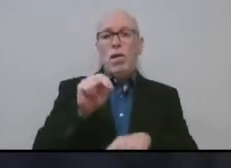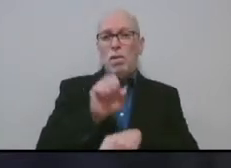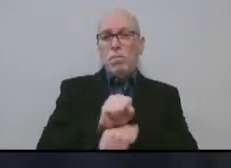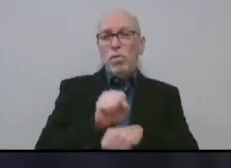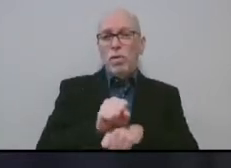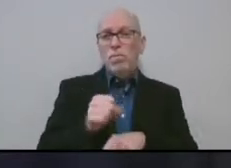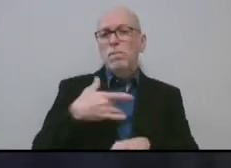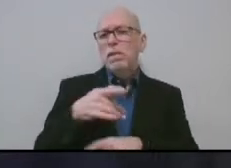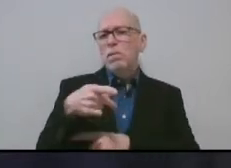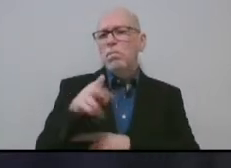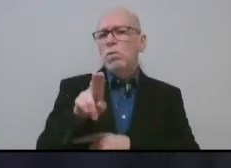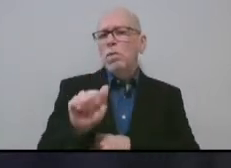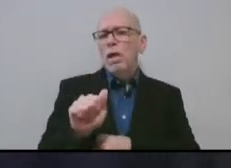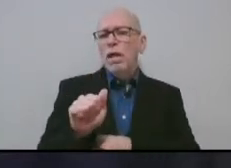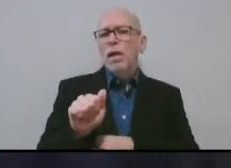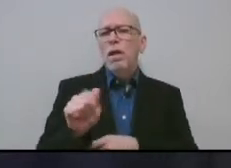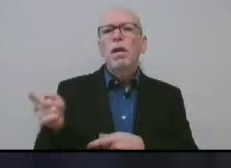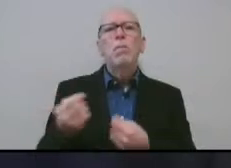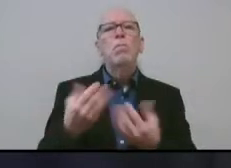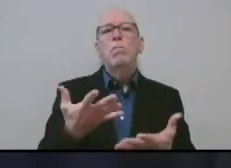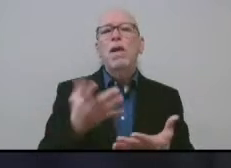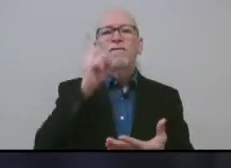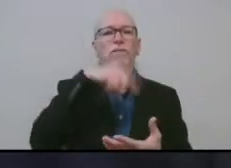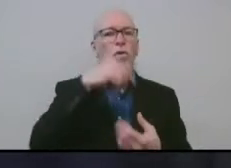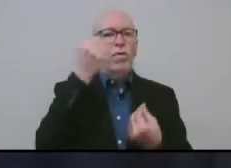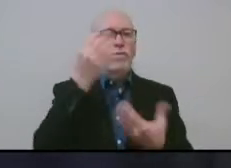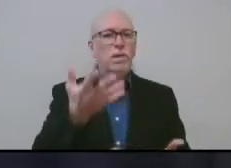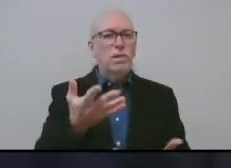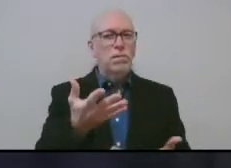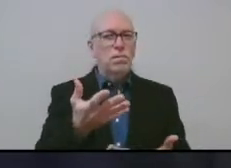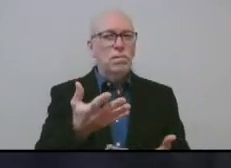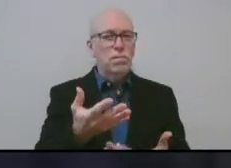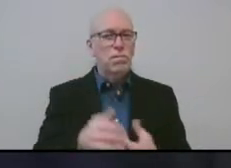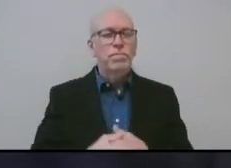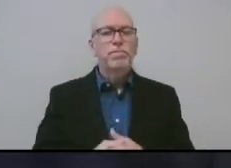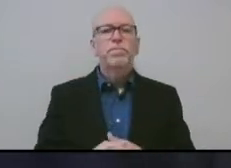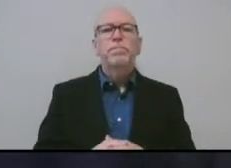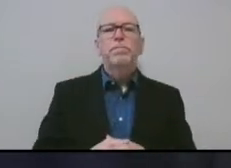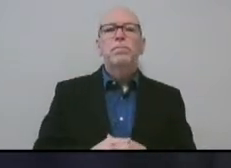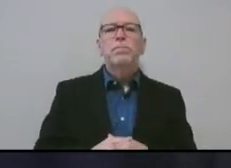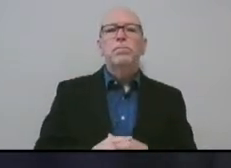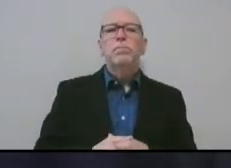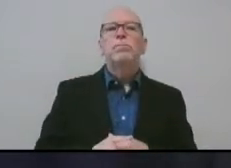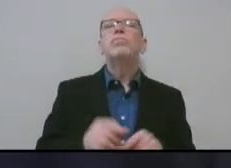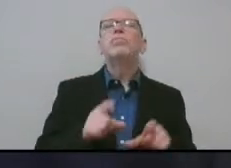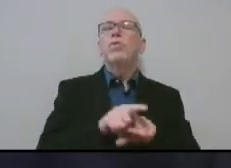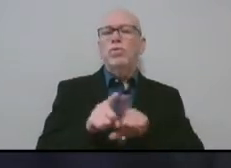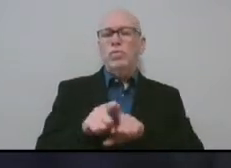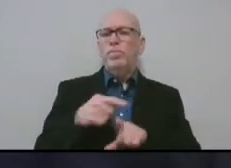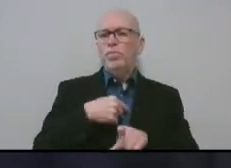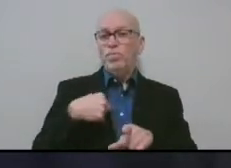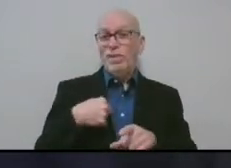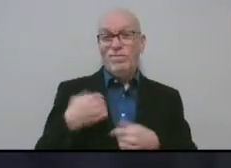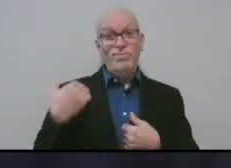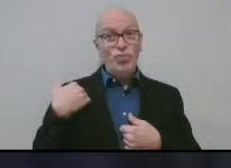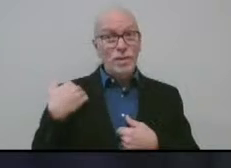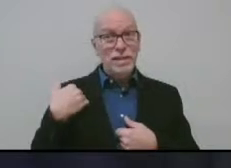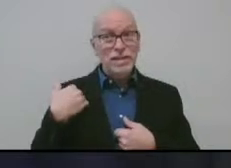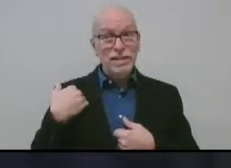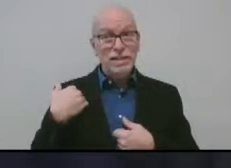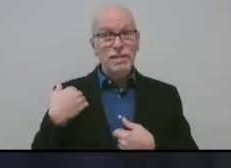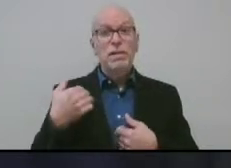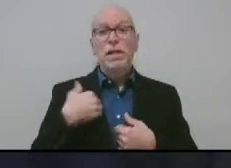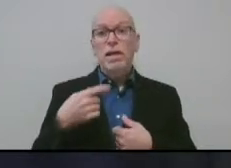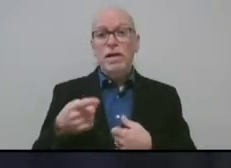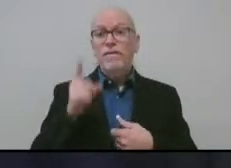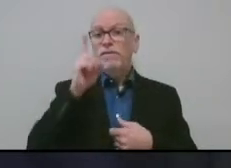PUA, and providing false information. We also have had recently a fake